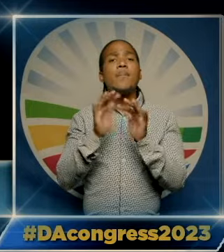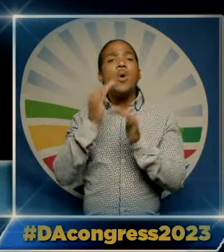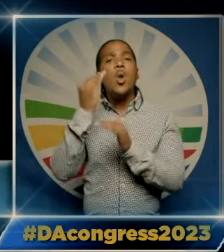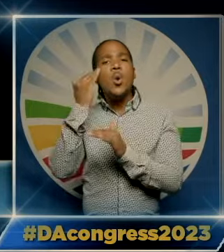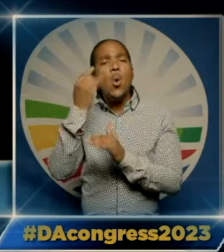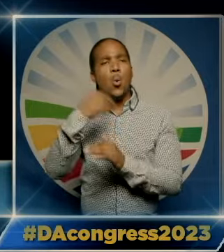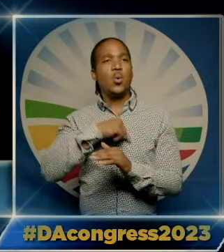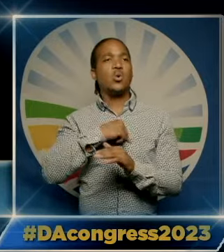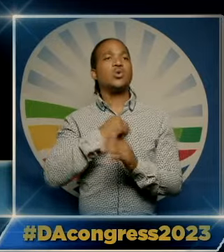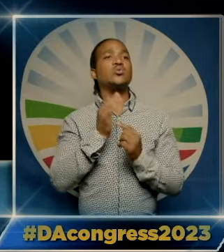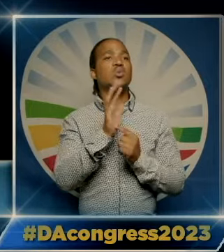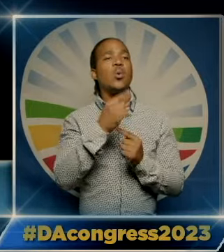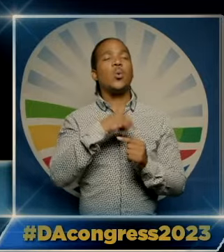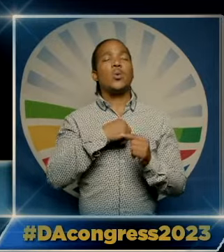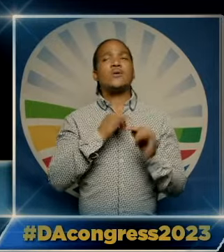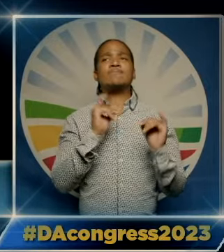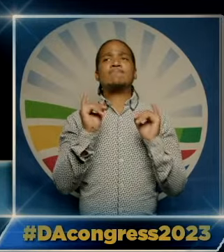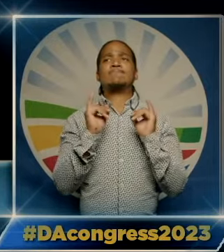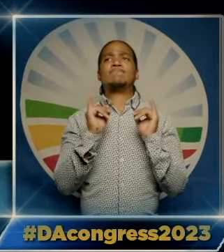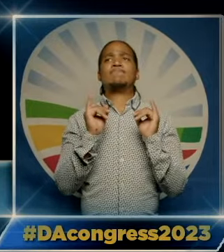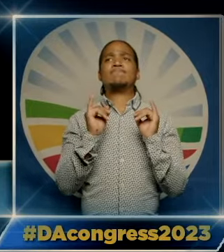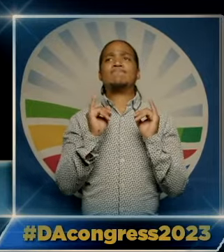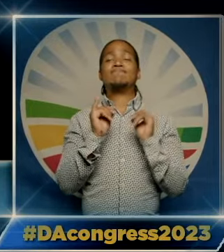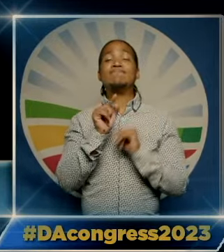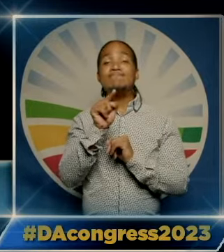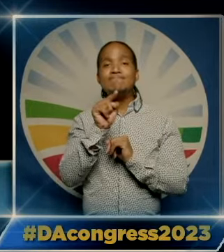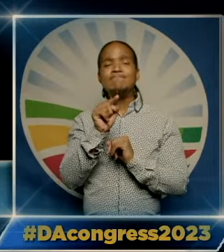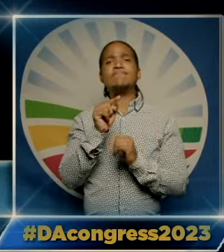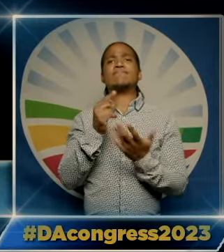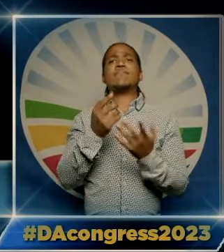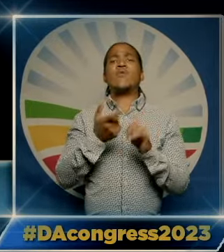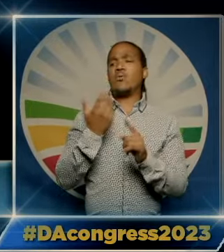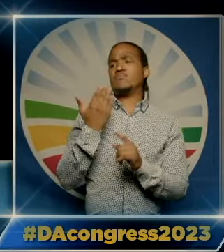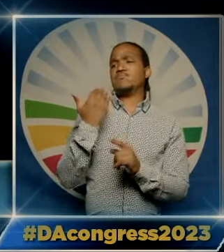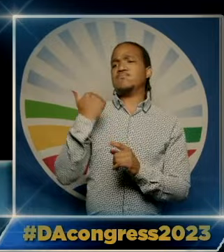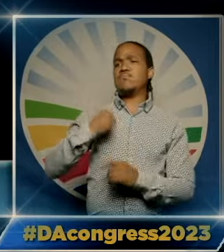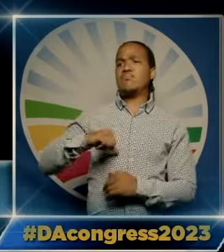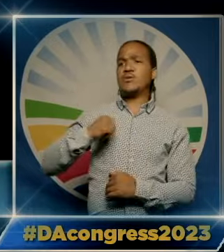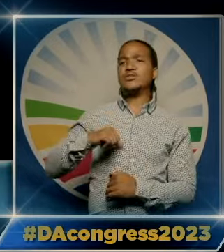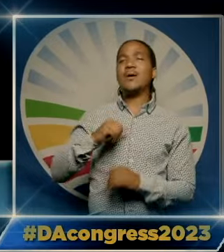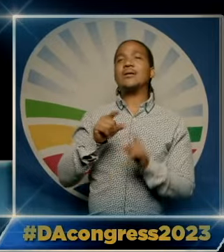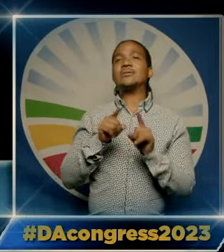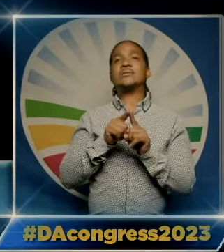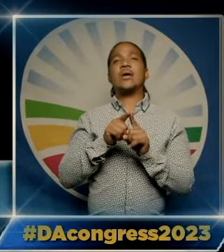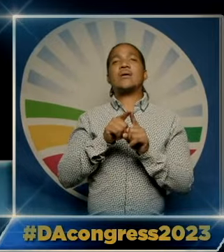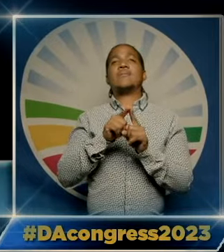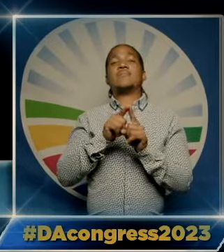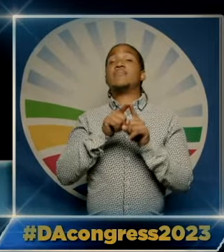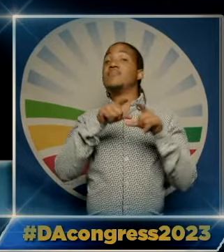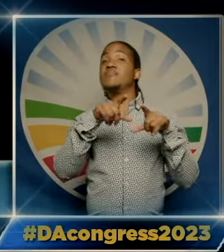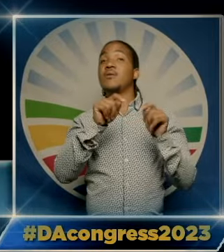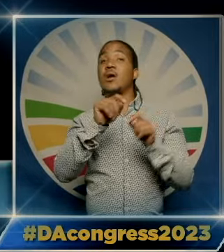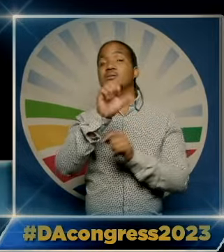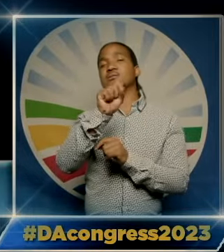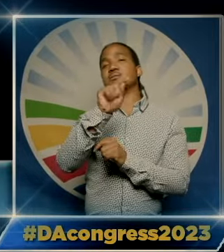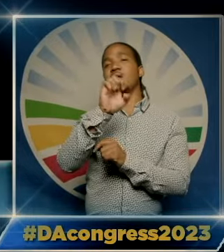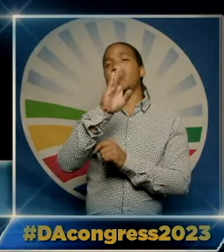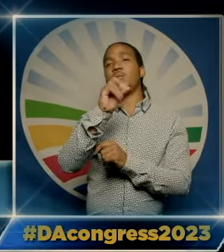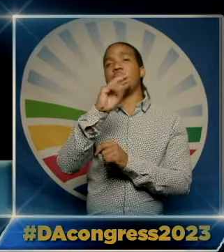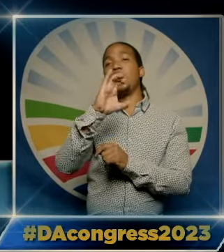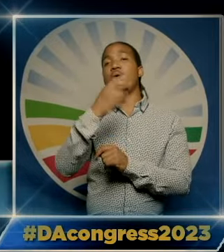about. Based on DA best practice and drawing from municipalities like Stellenbosch and Drakenstein, Midvaal, and many